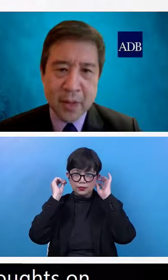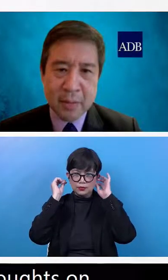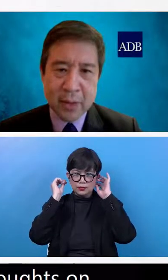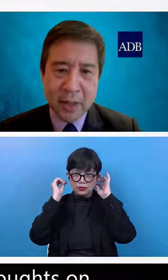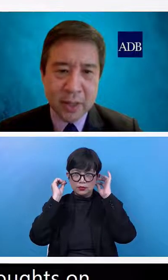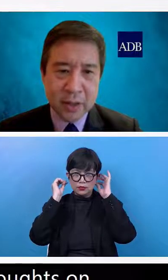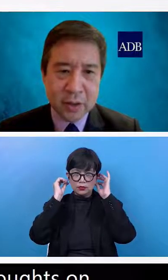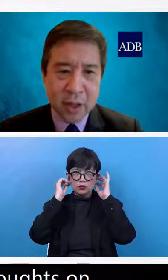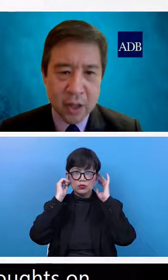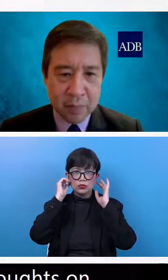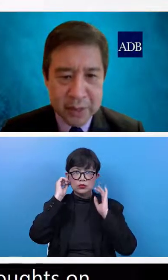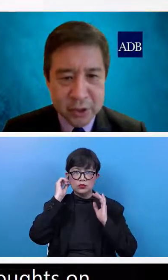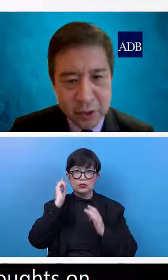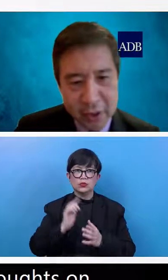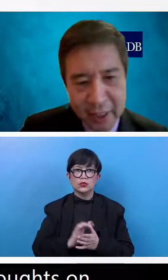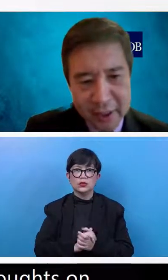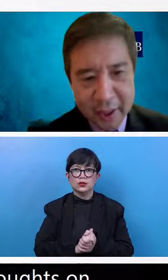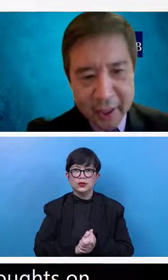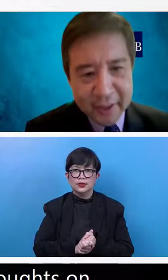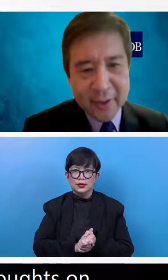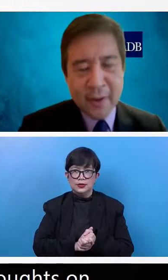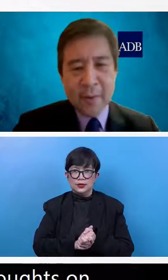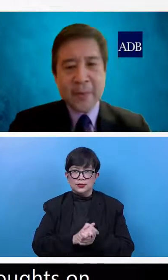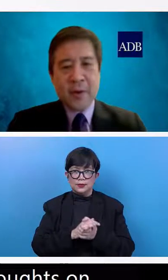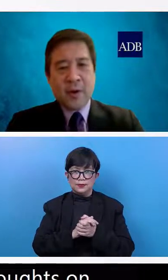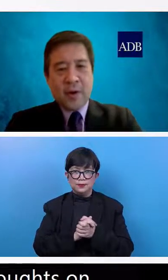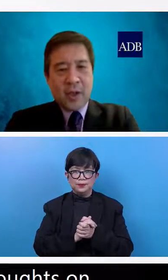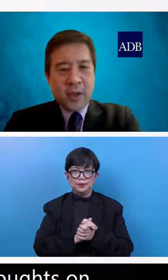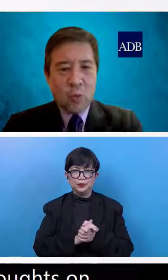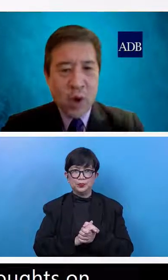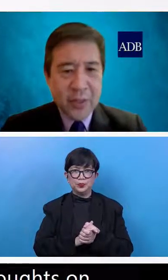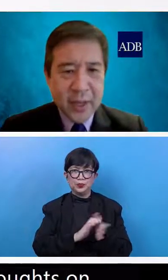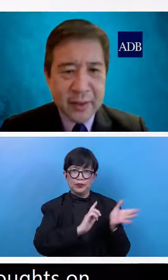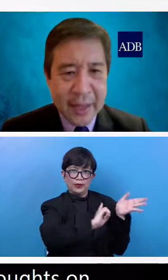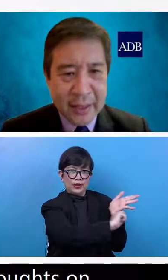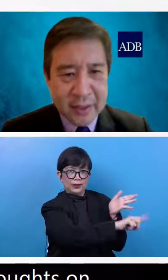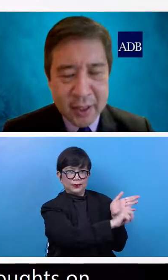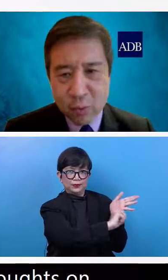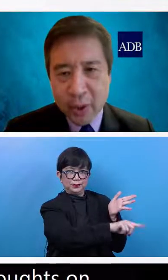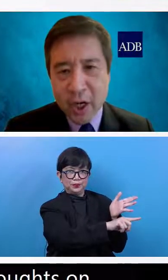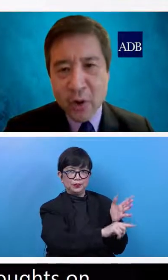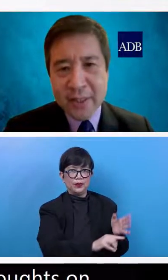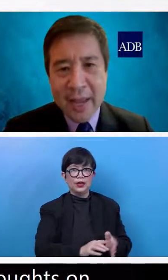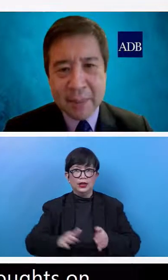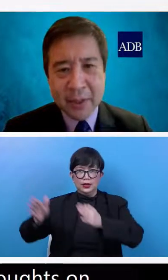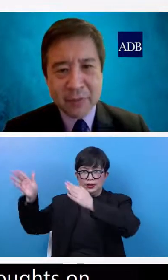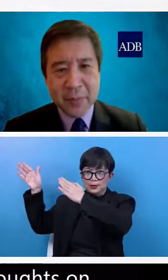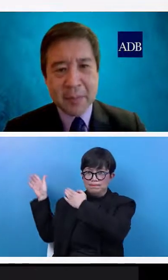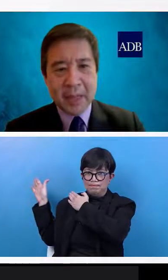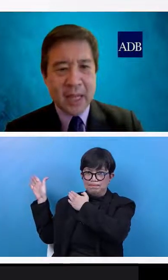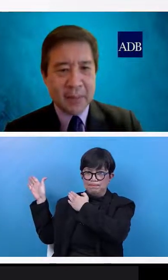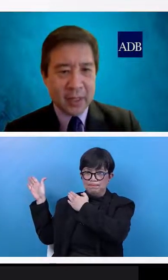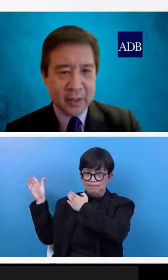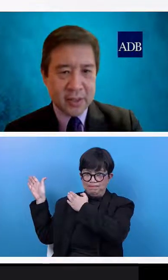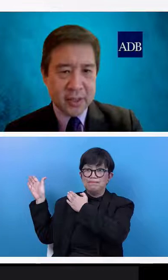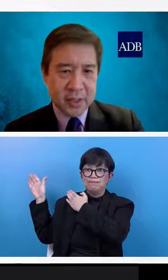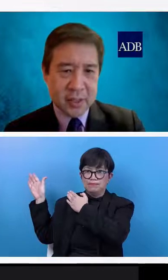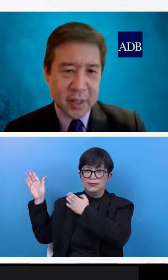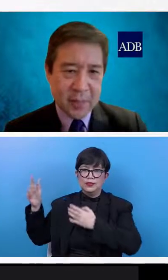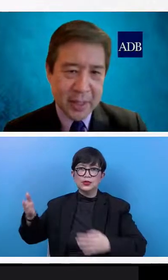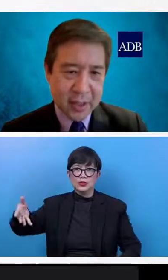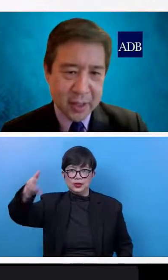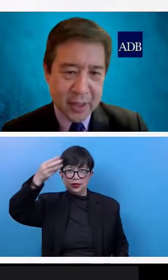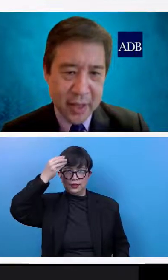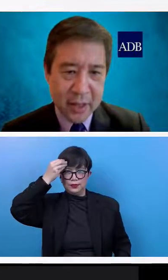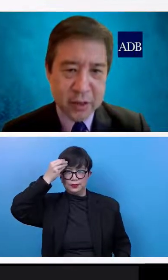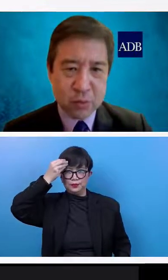So maybe I can, please go to the next slide. One thing that we know has happened from the pandemic, and this is